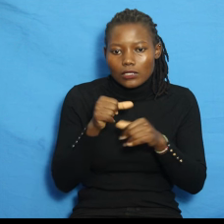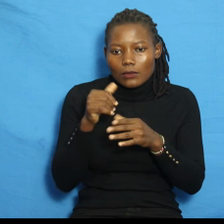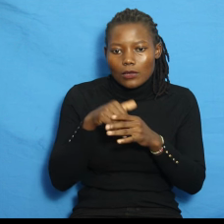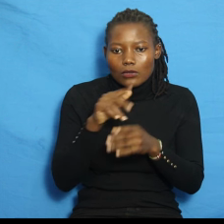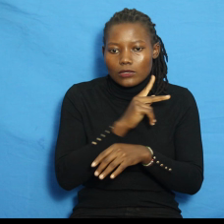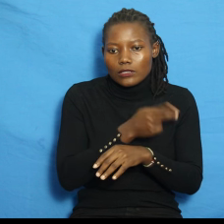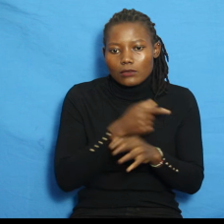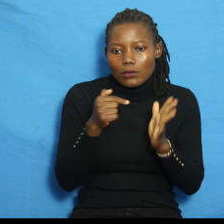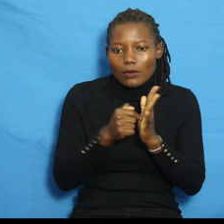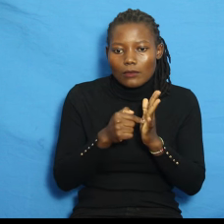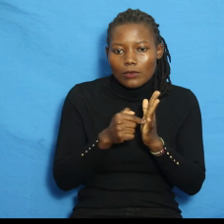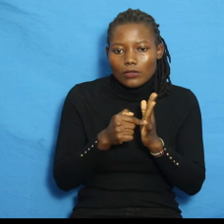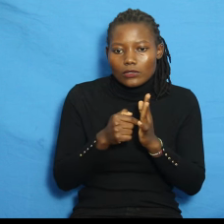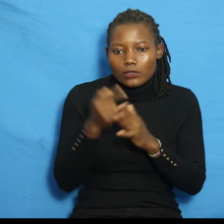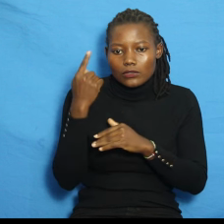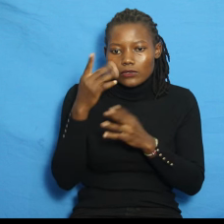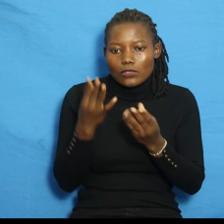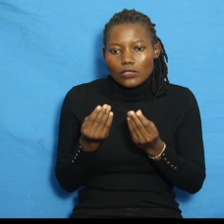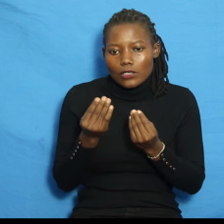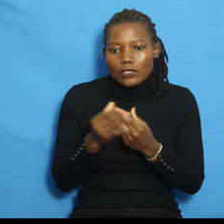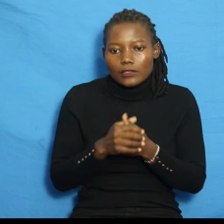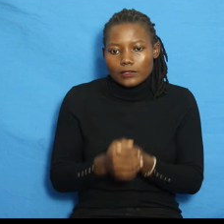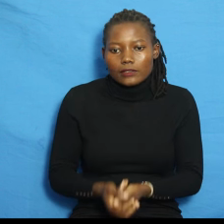PowerPoint form for ease of reference.